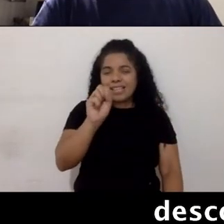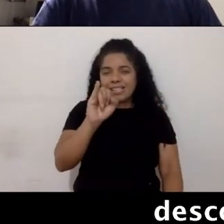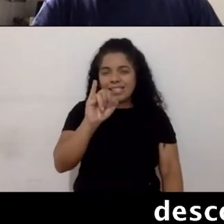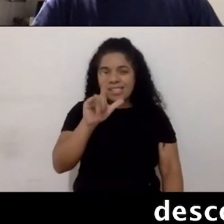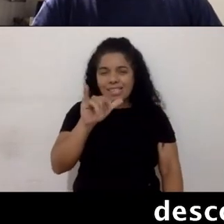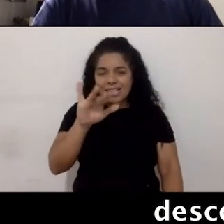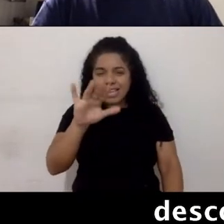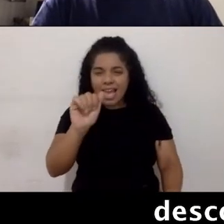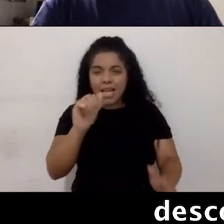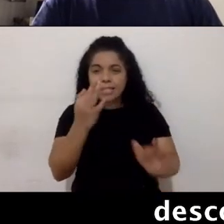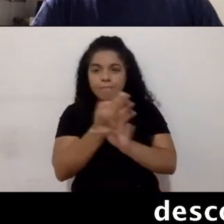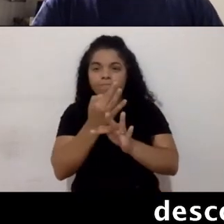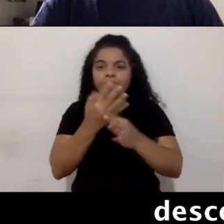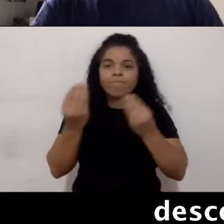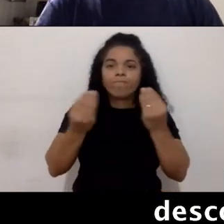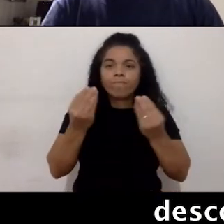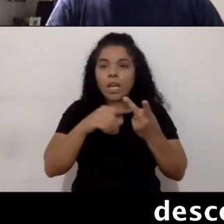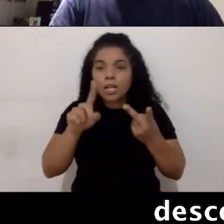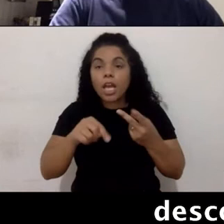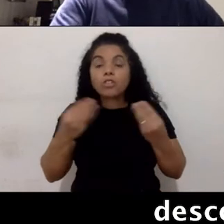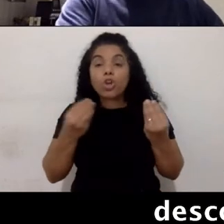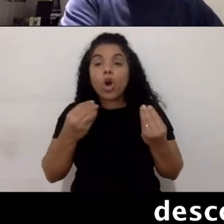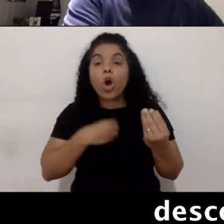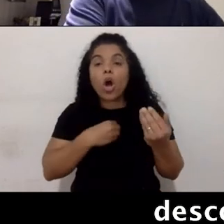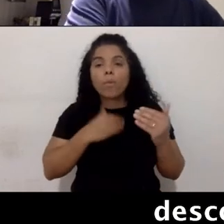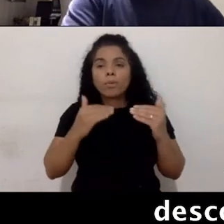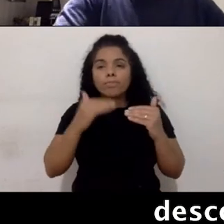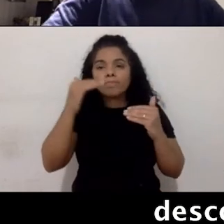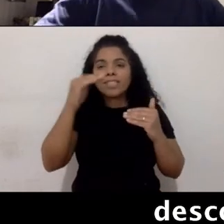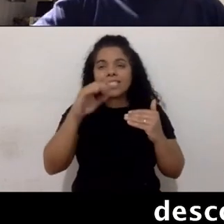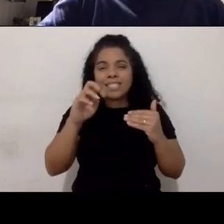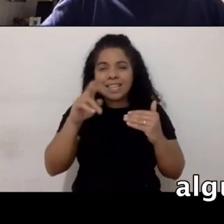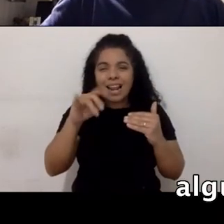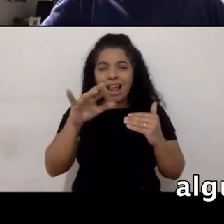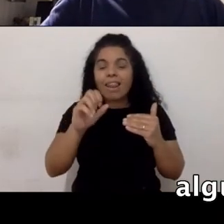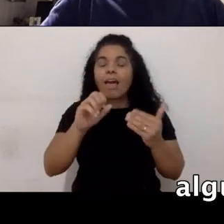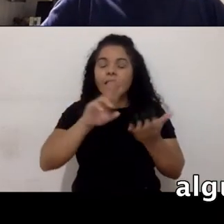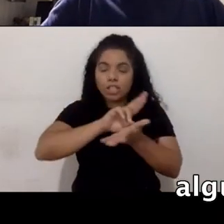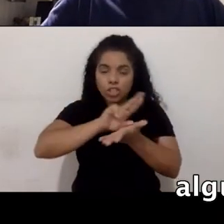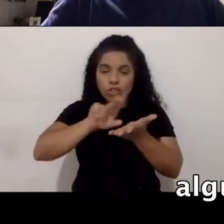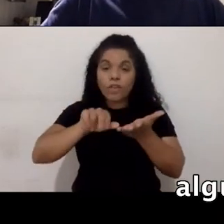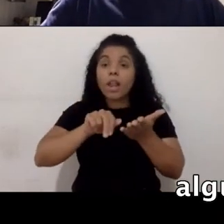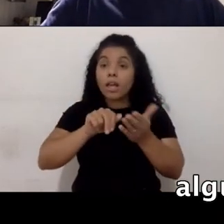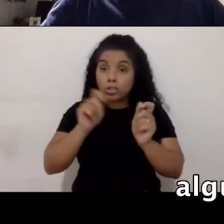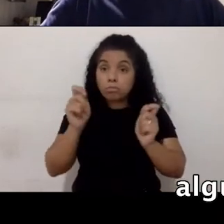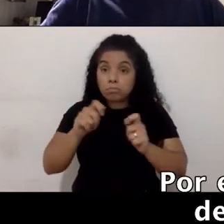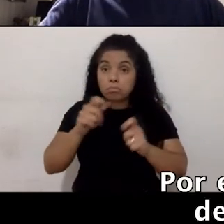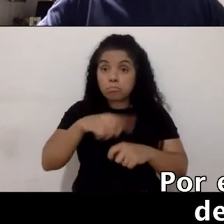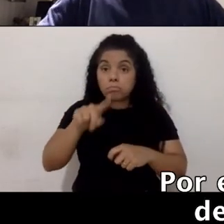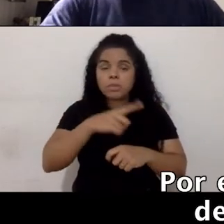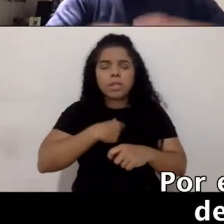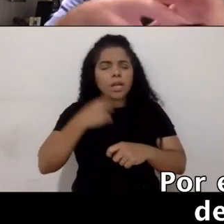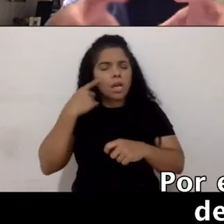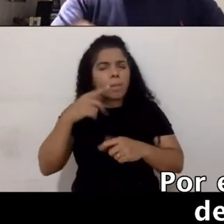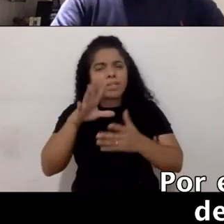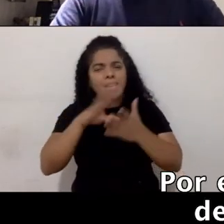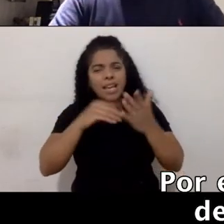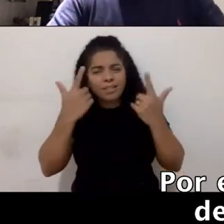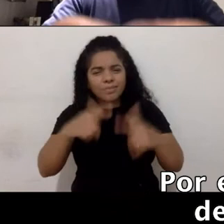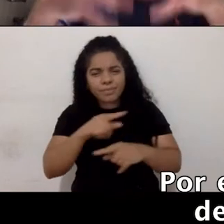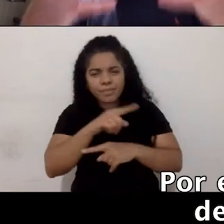And so in many cases, what we find is that we want to replicate some aspect of our infrastructure. So for instance, if we